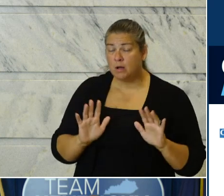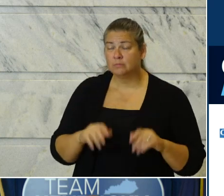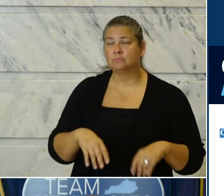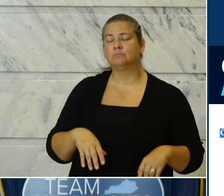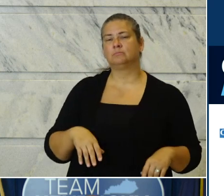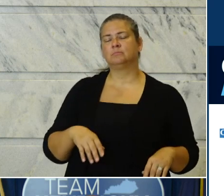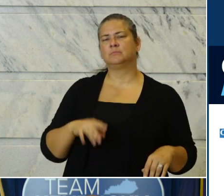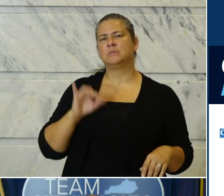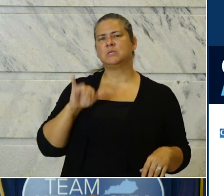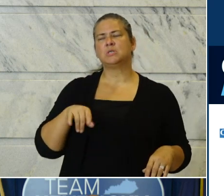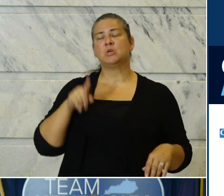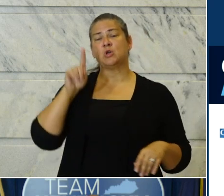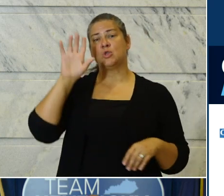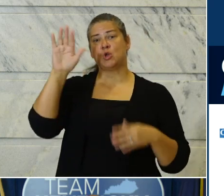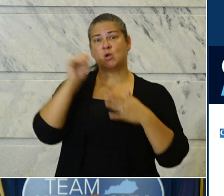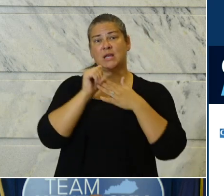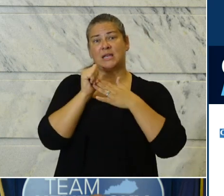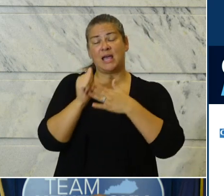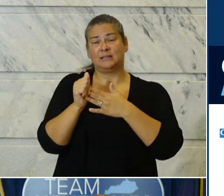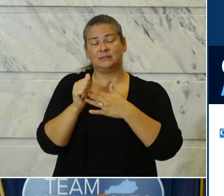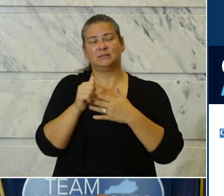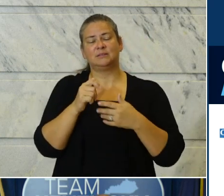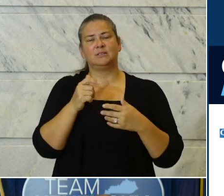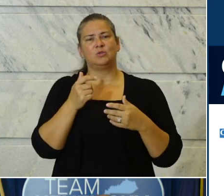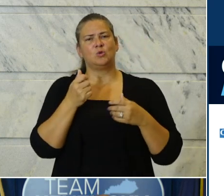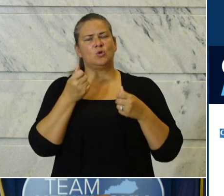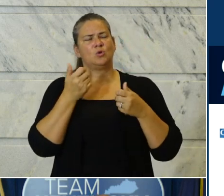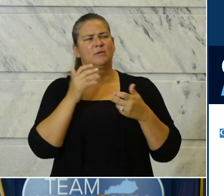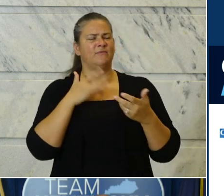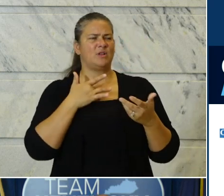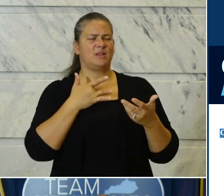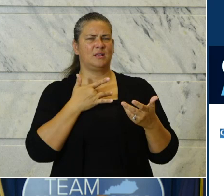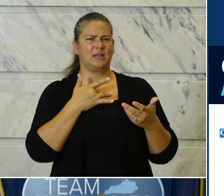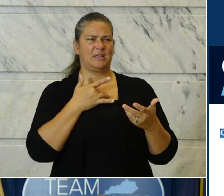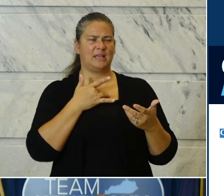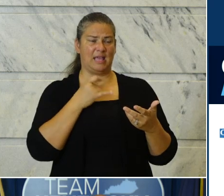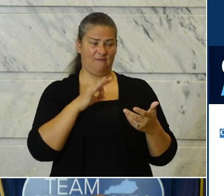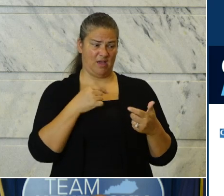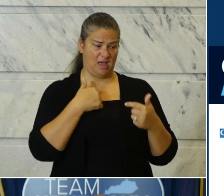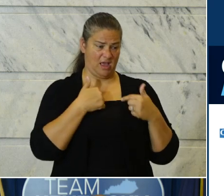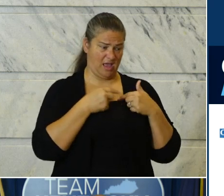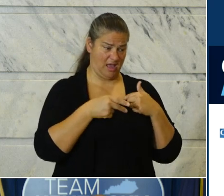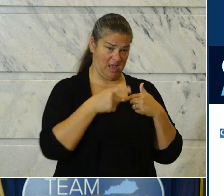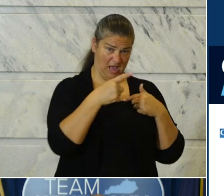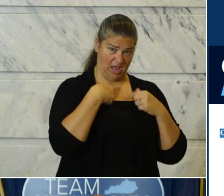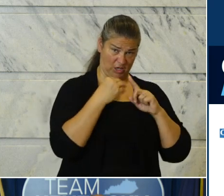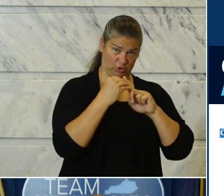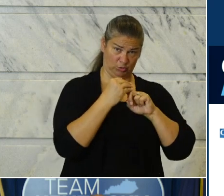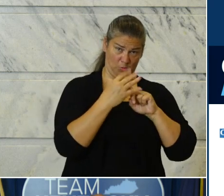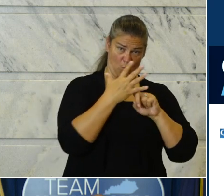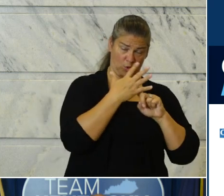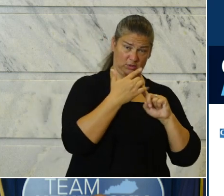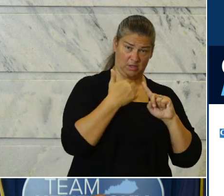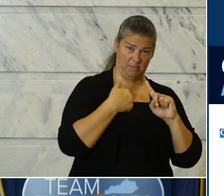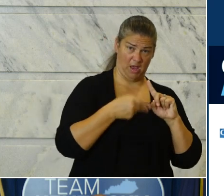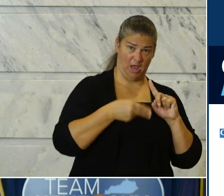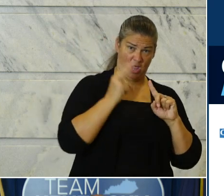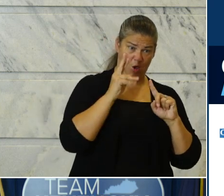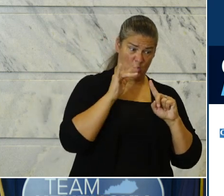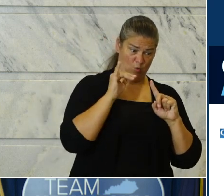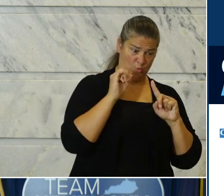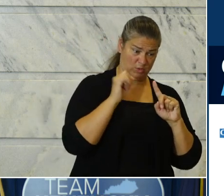to discourage people from getting tested, even if you may have had a high-risk exposure. And in that case, if you're